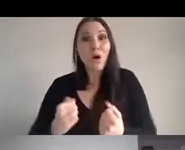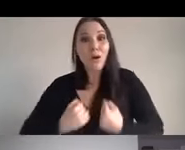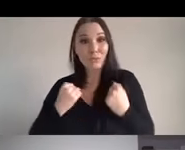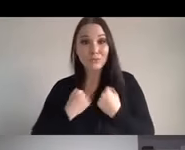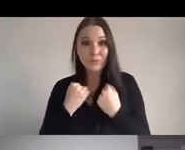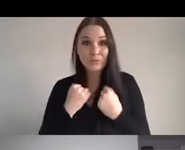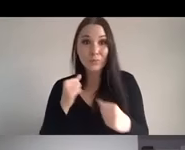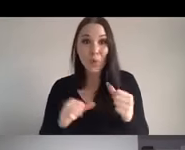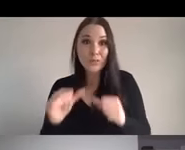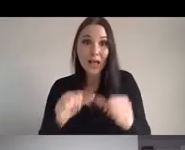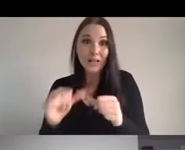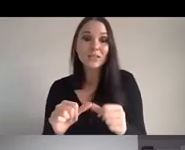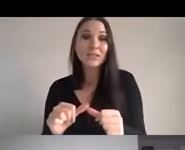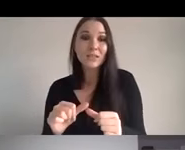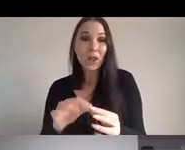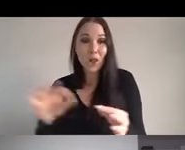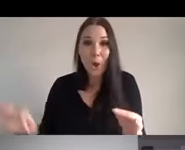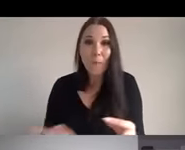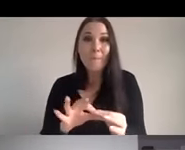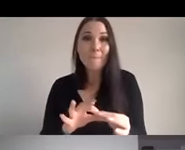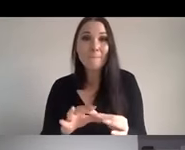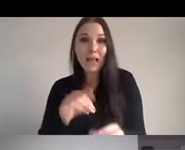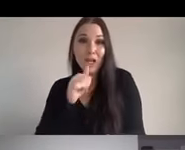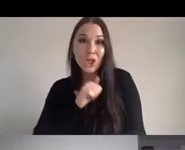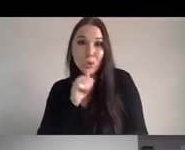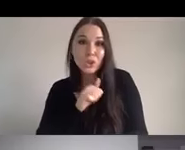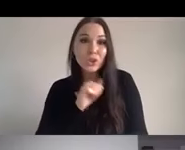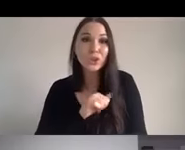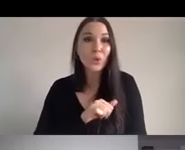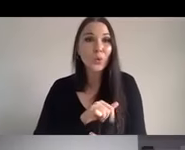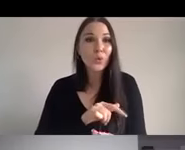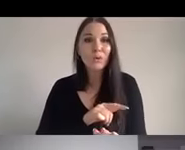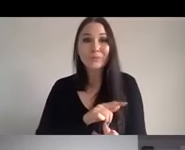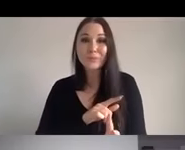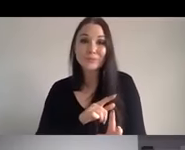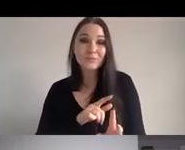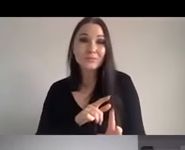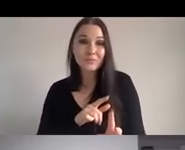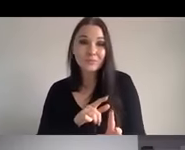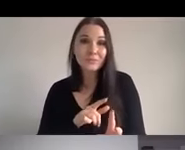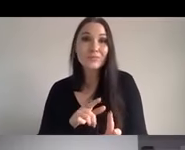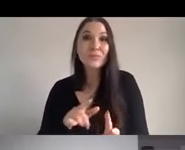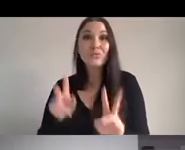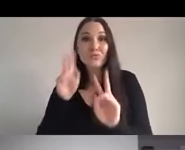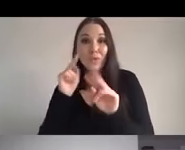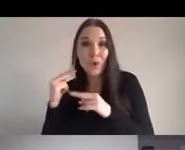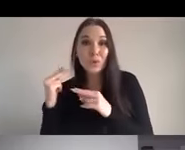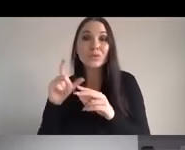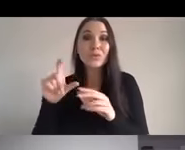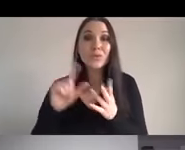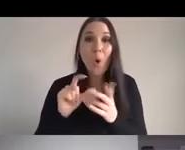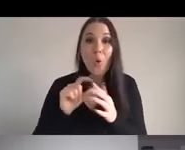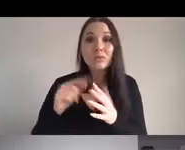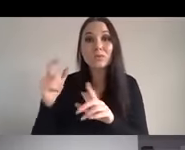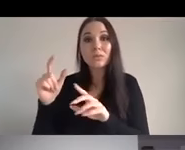like deployment loop and getting them used to doing like code reviews and that